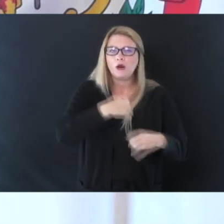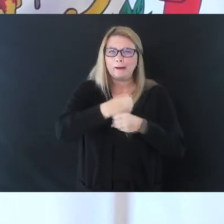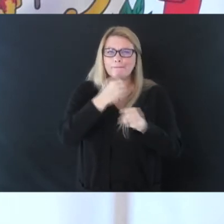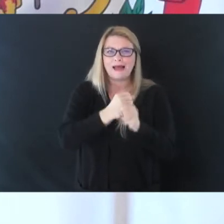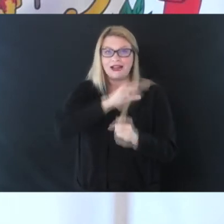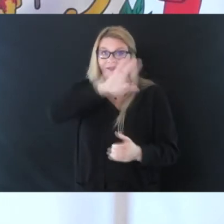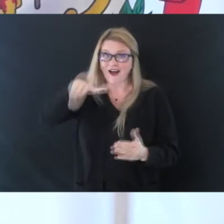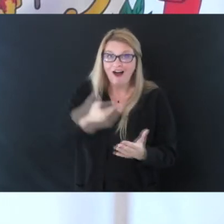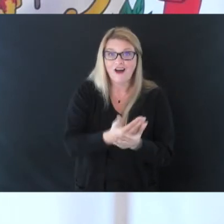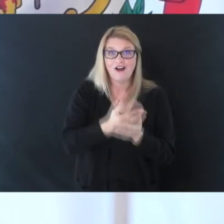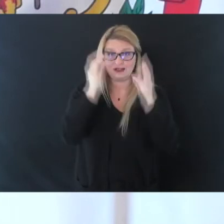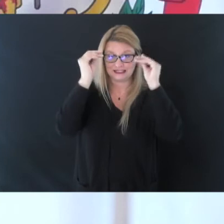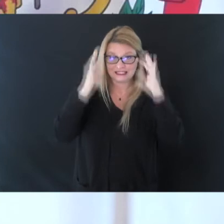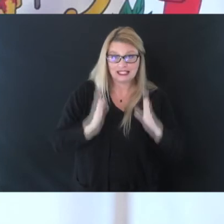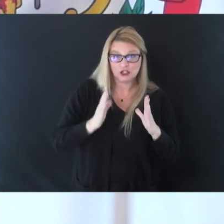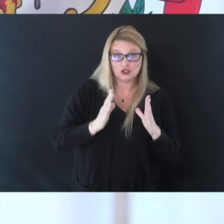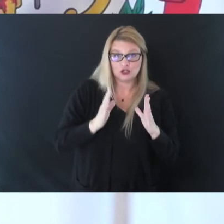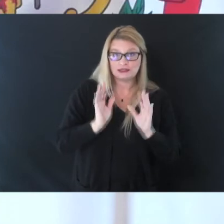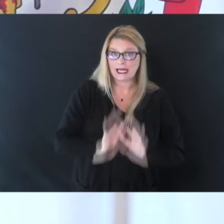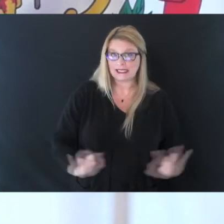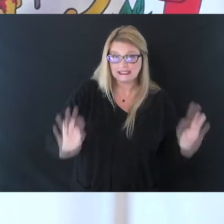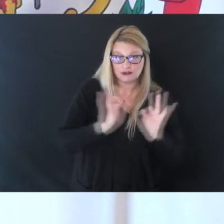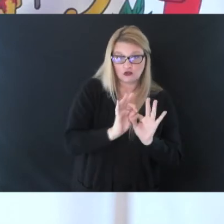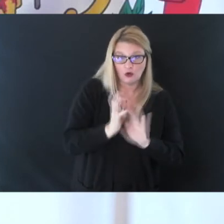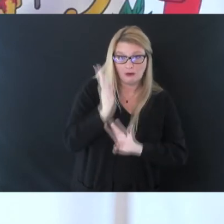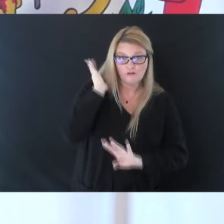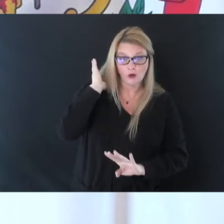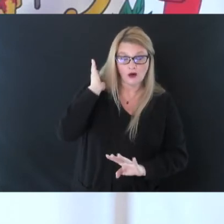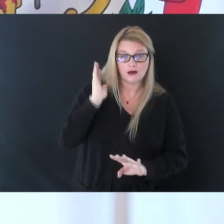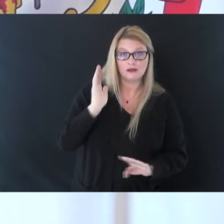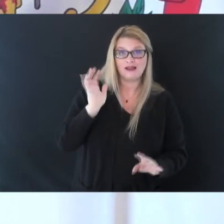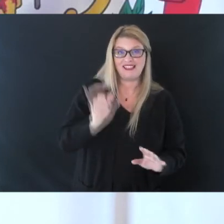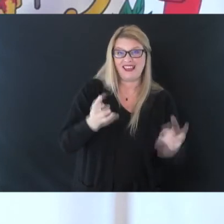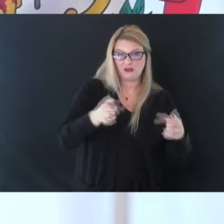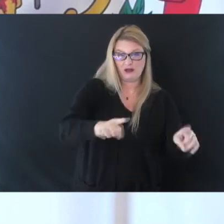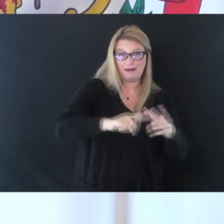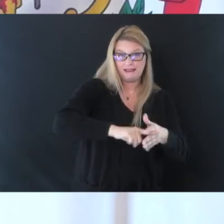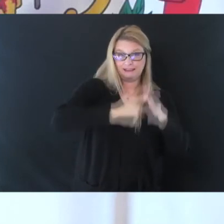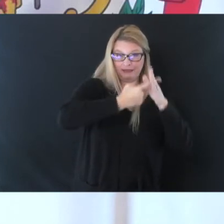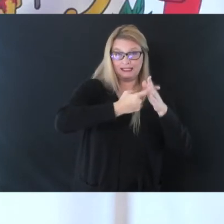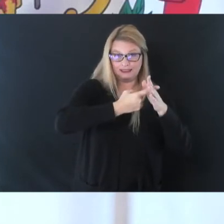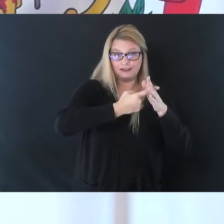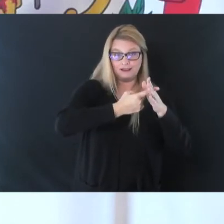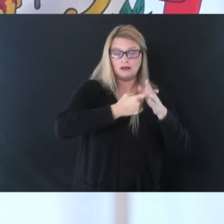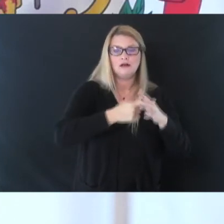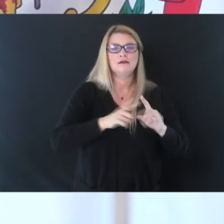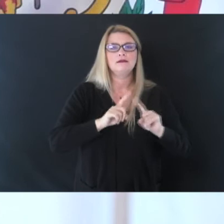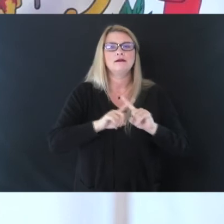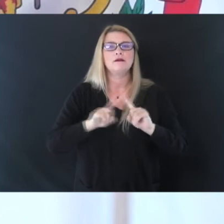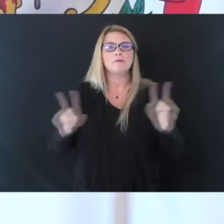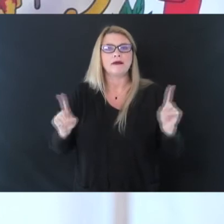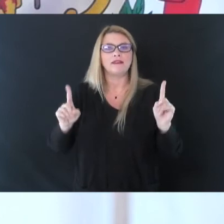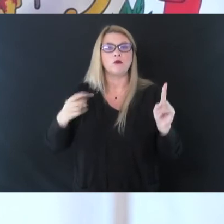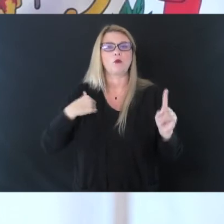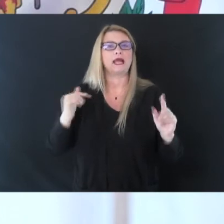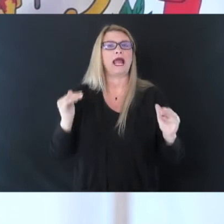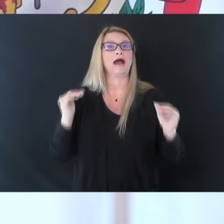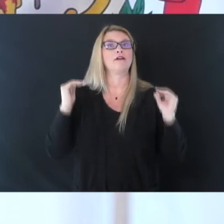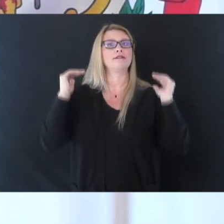teachers essential before. That's what we did in the very, very beginning. But then we